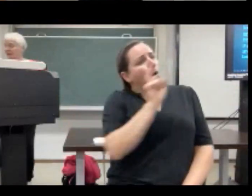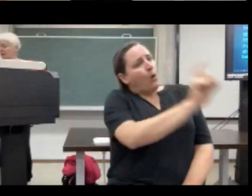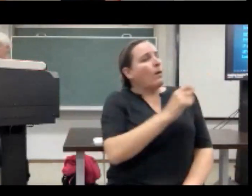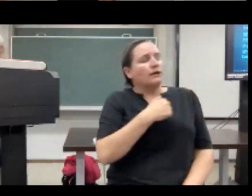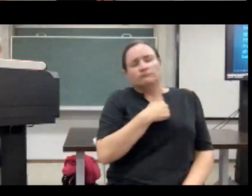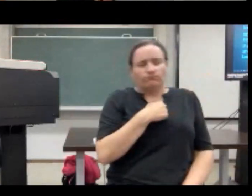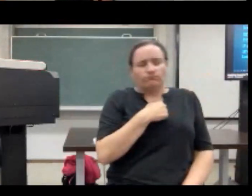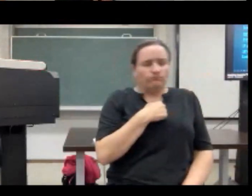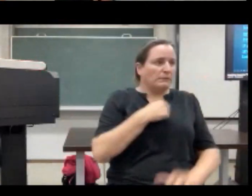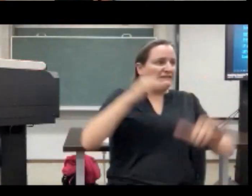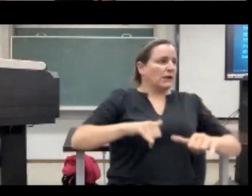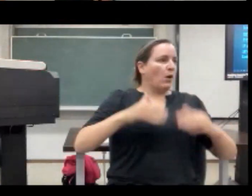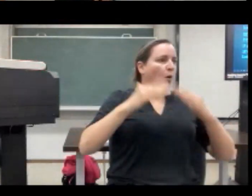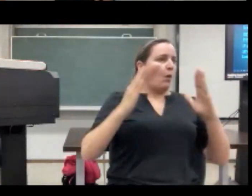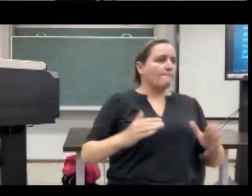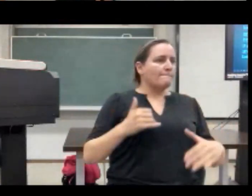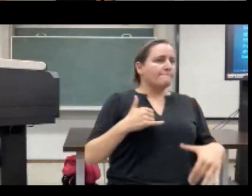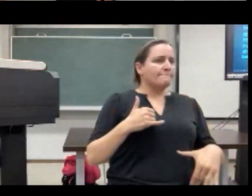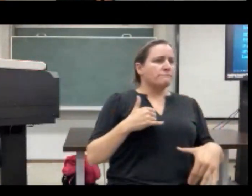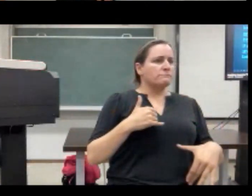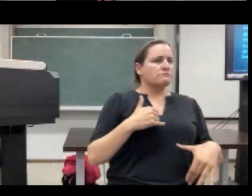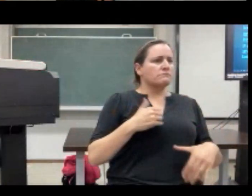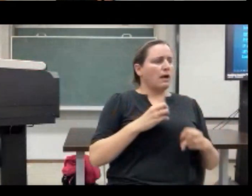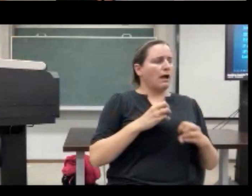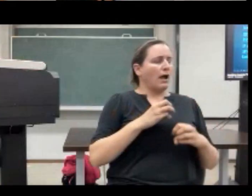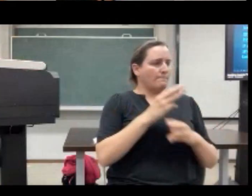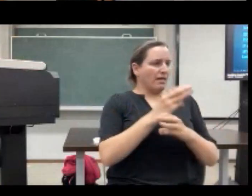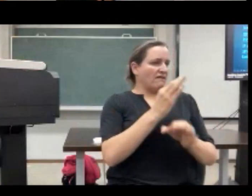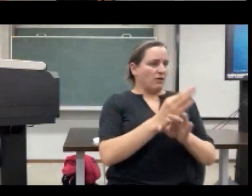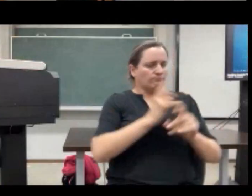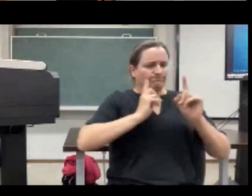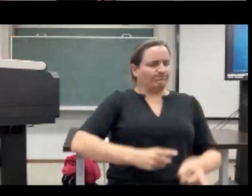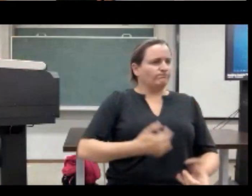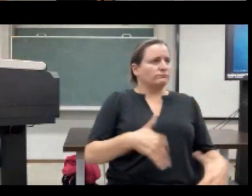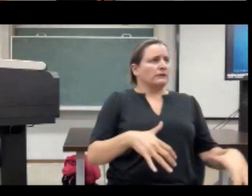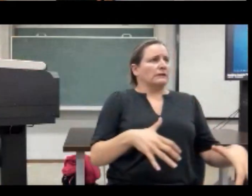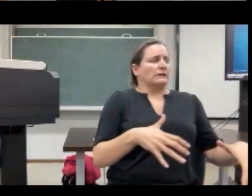learn, and the treatment that she's getting at home.